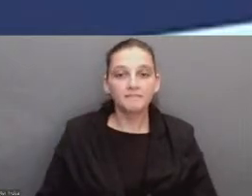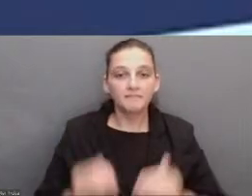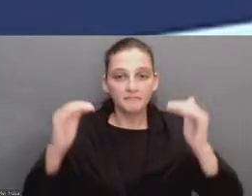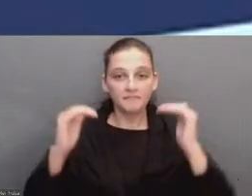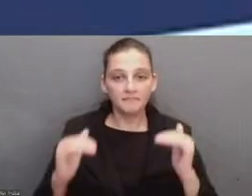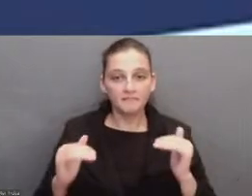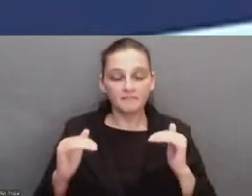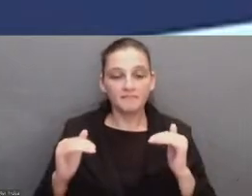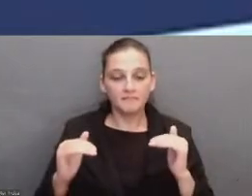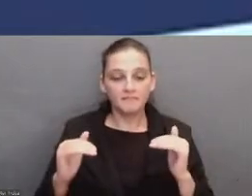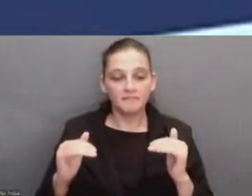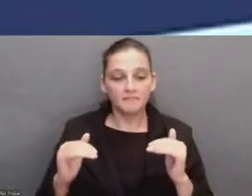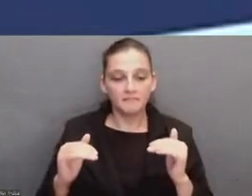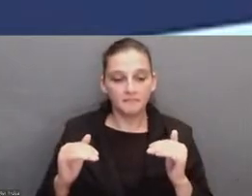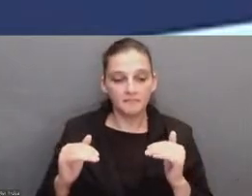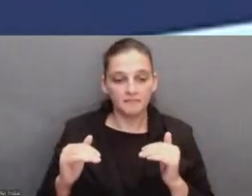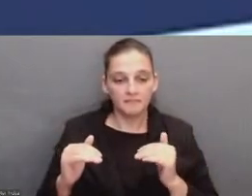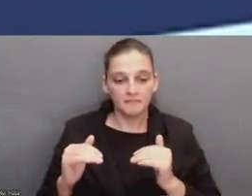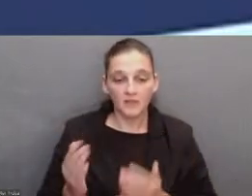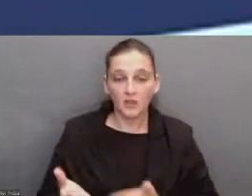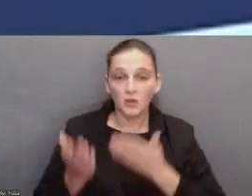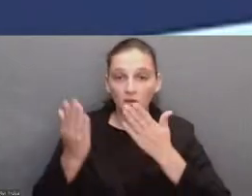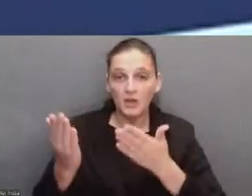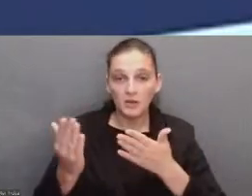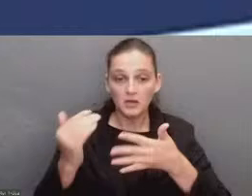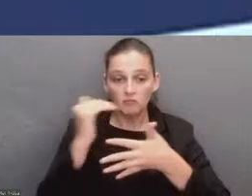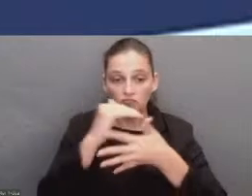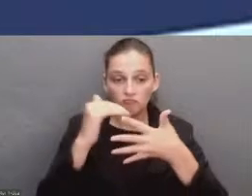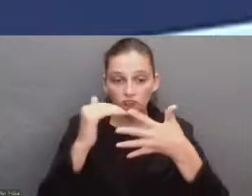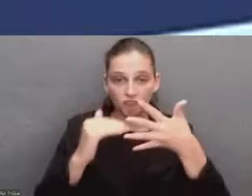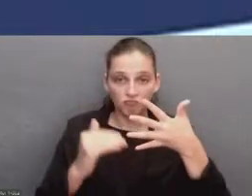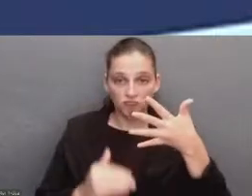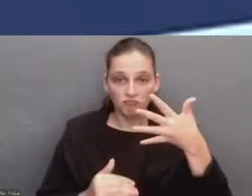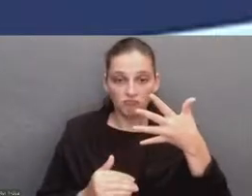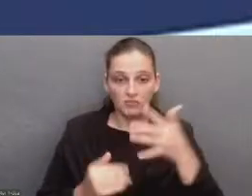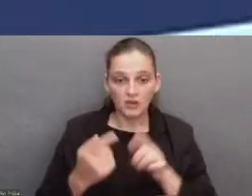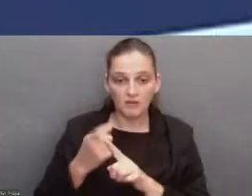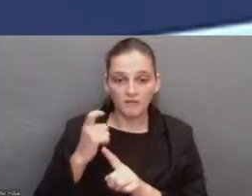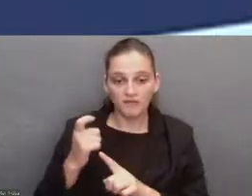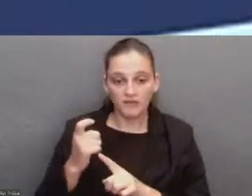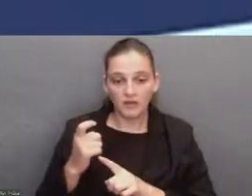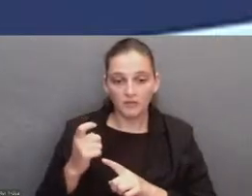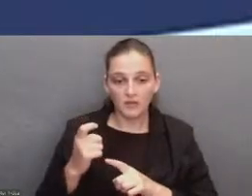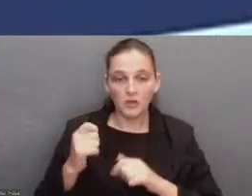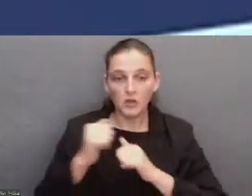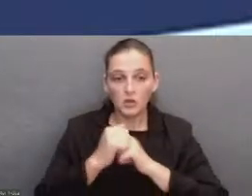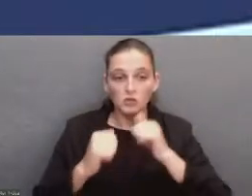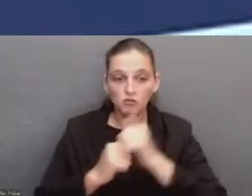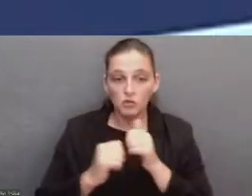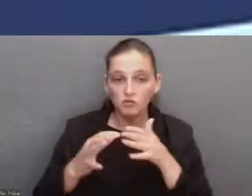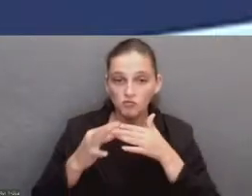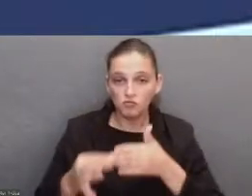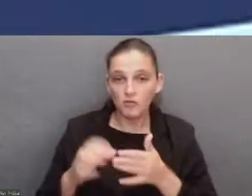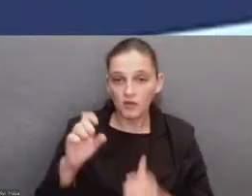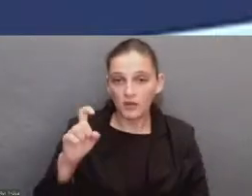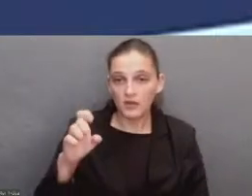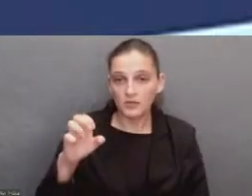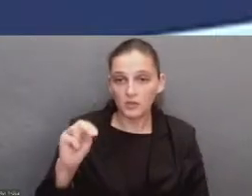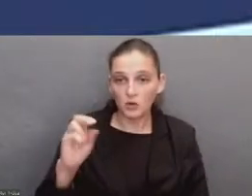to the slate of recommendations put forth by Structural Drivers and Xenophobia Subcommittee,